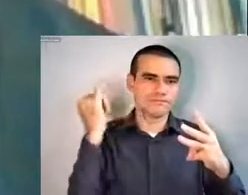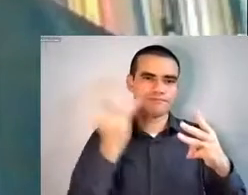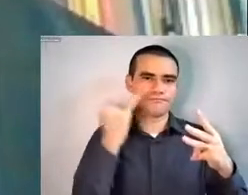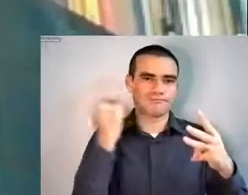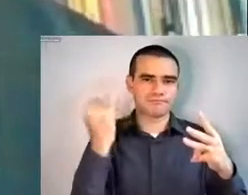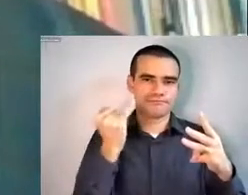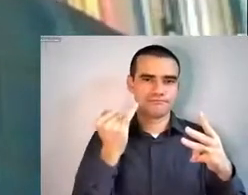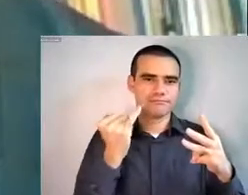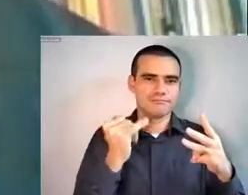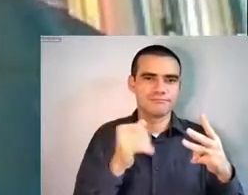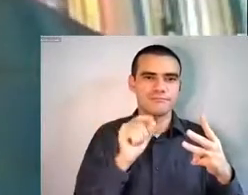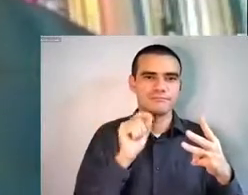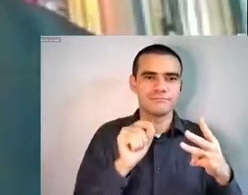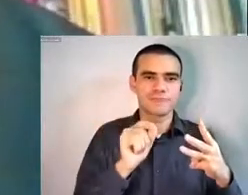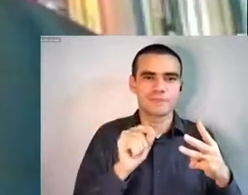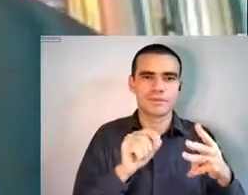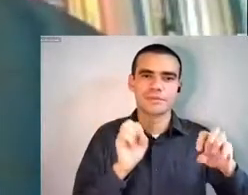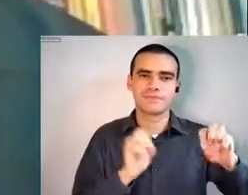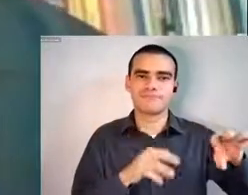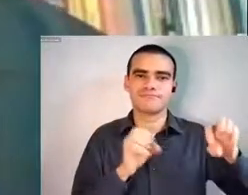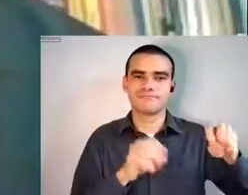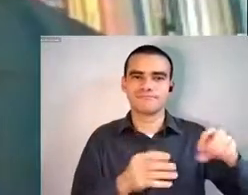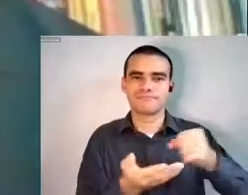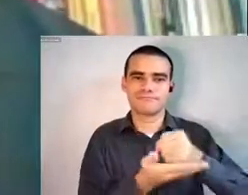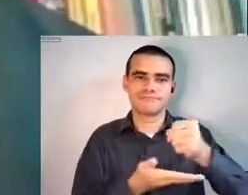The next is for all of them where things